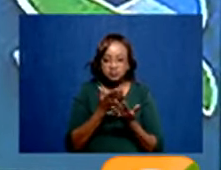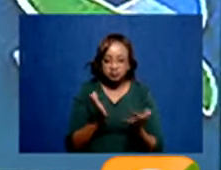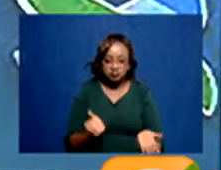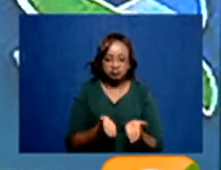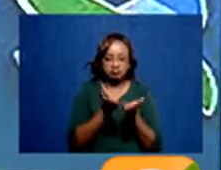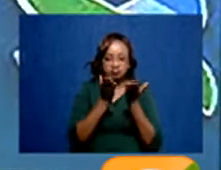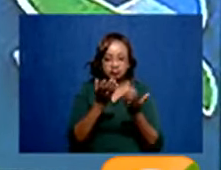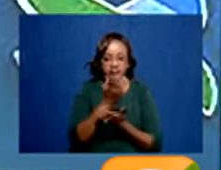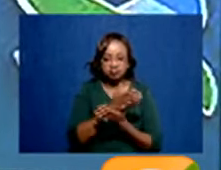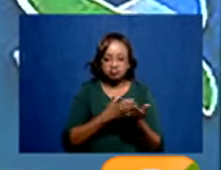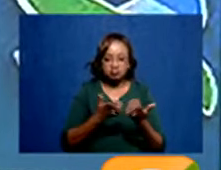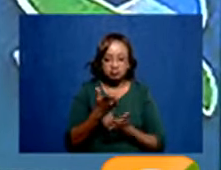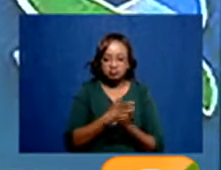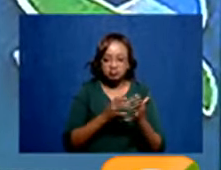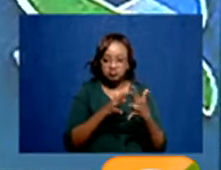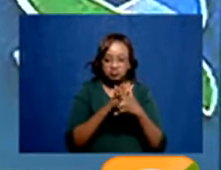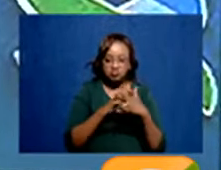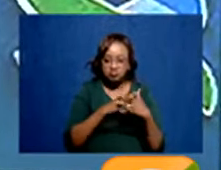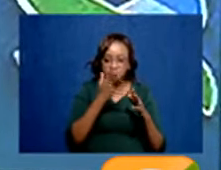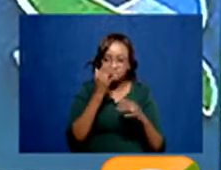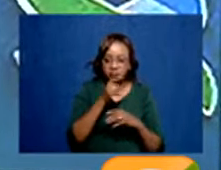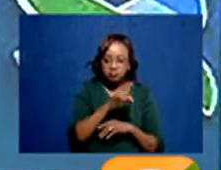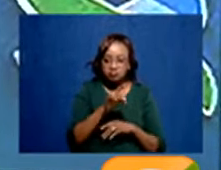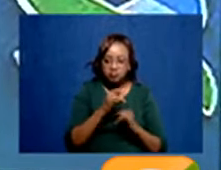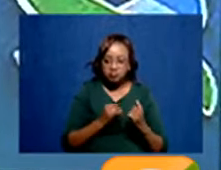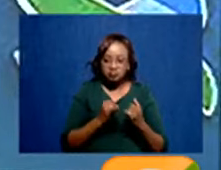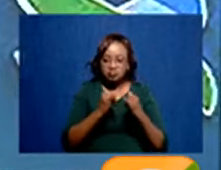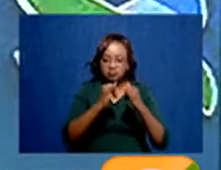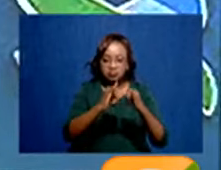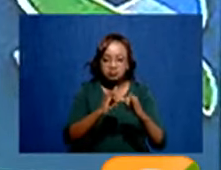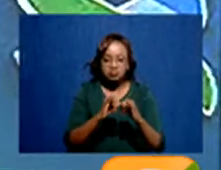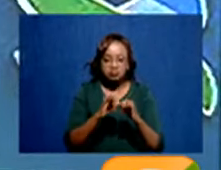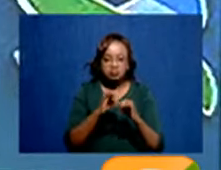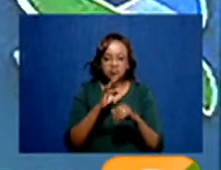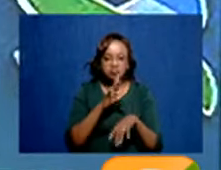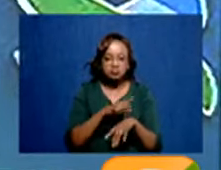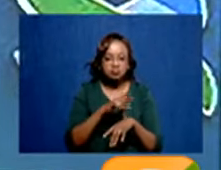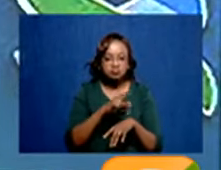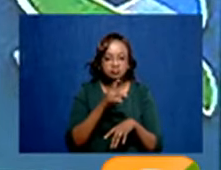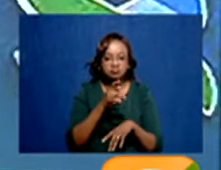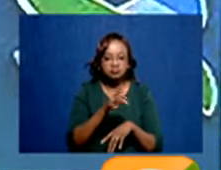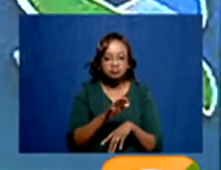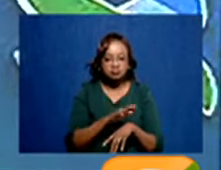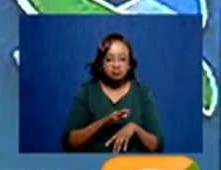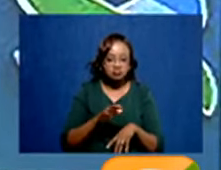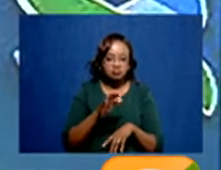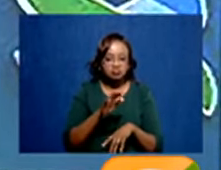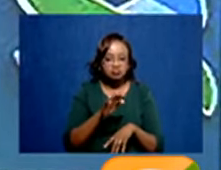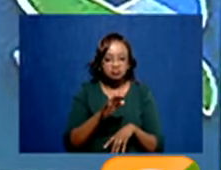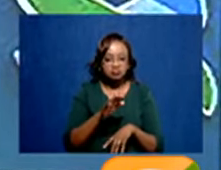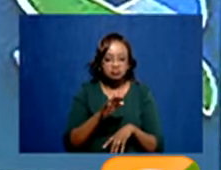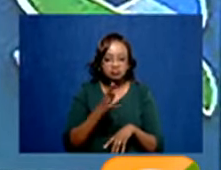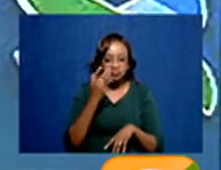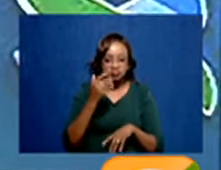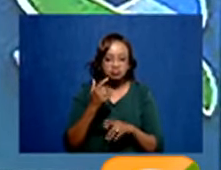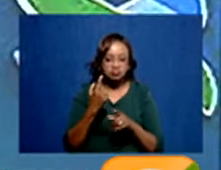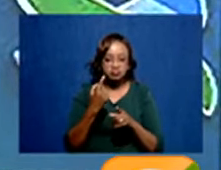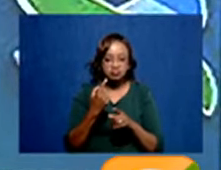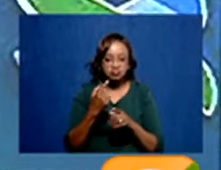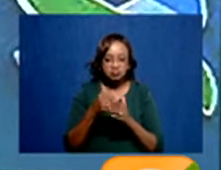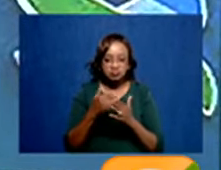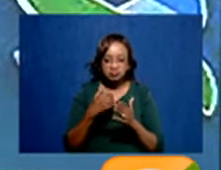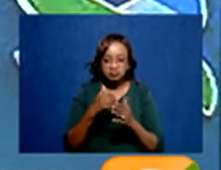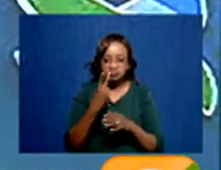economy that will set in motion a snowballing effect for the frontier market, noting that in the early parts